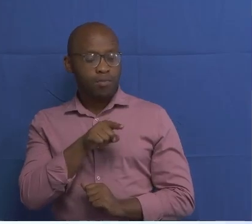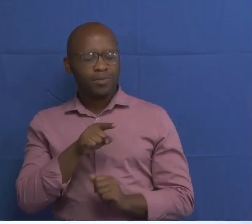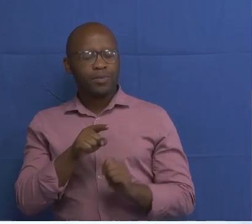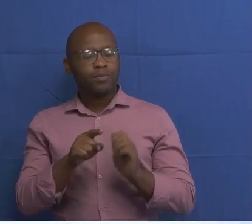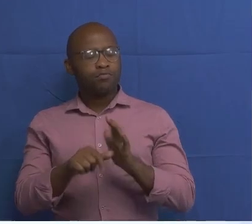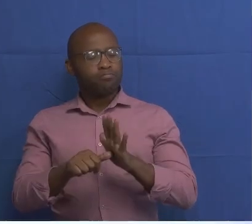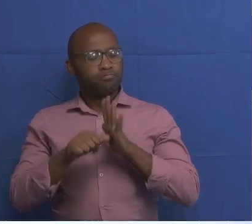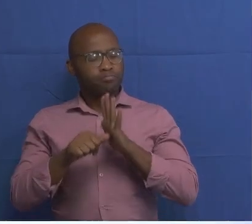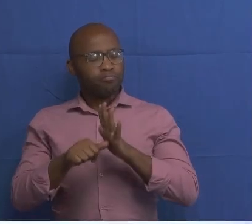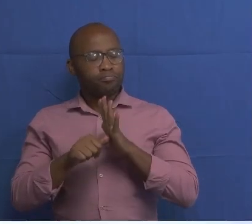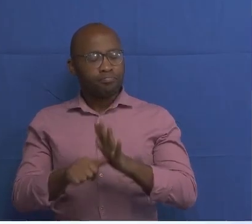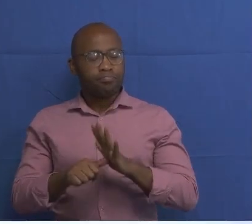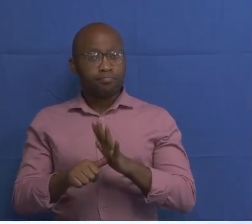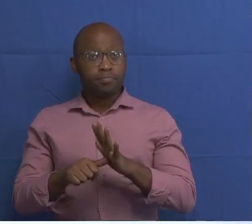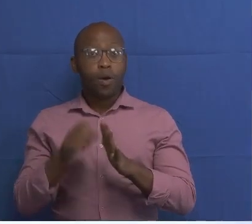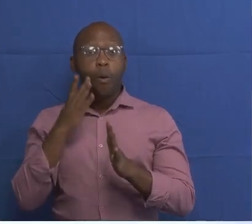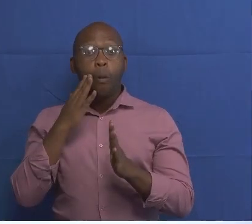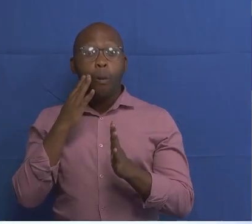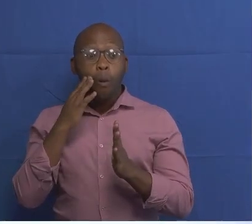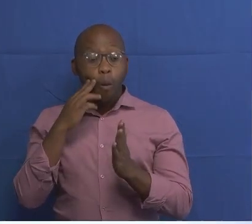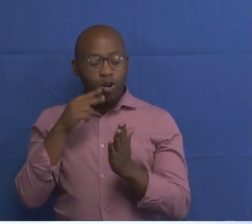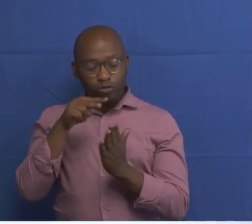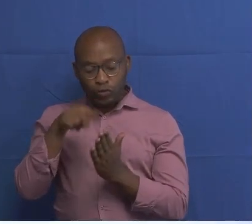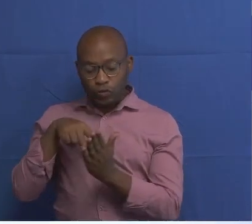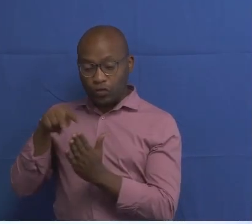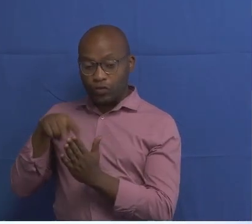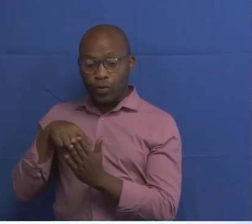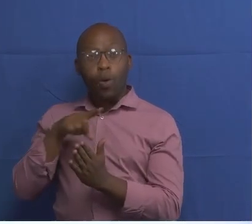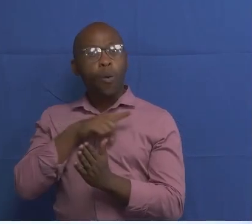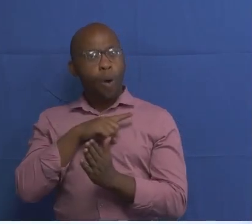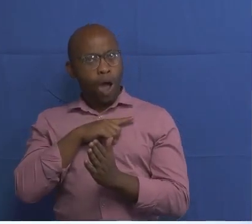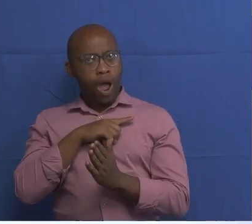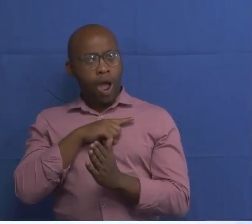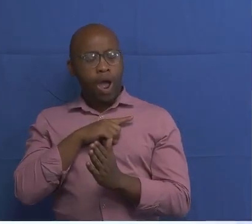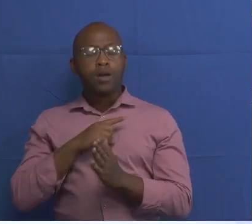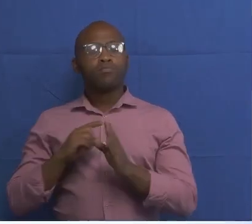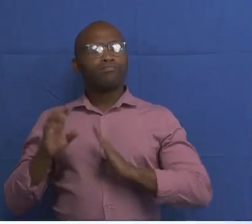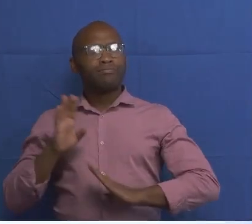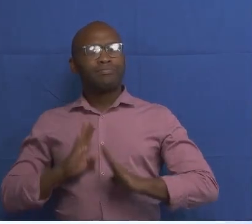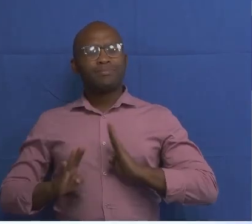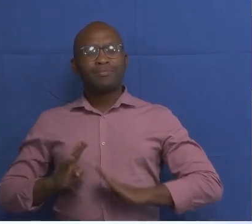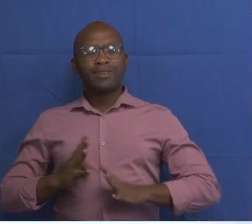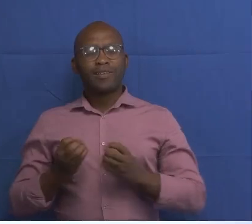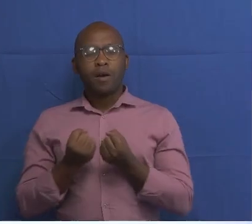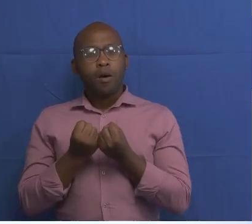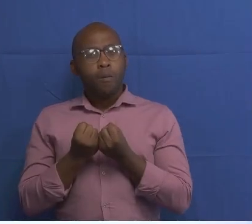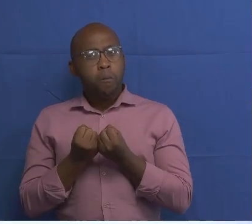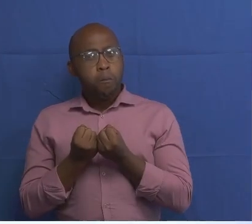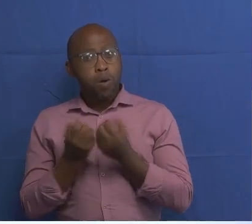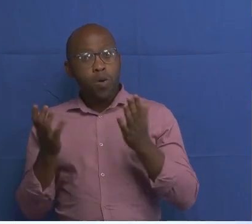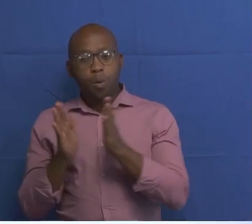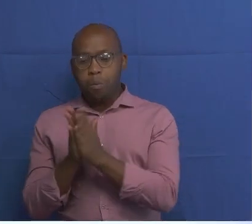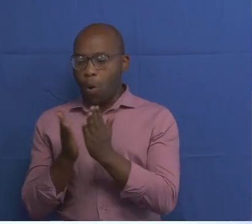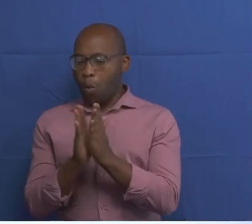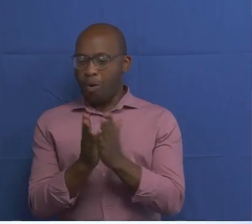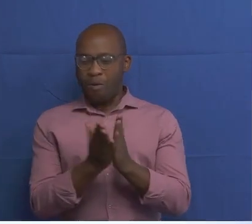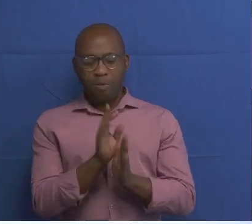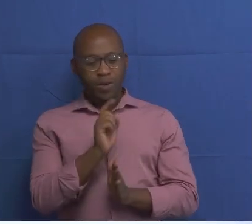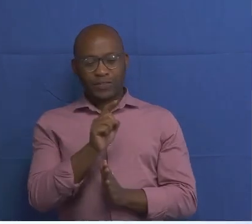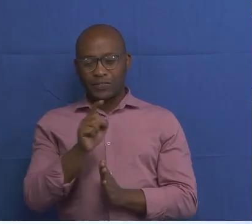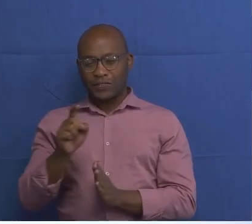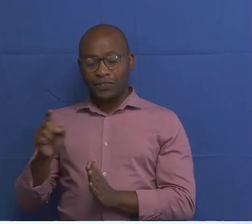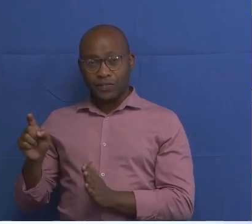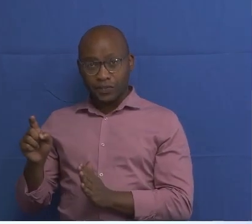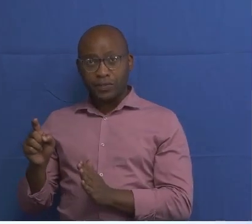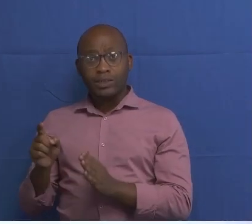we are studying, because remember, in life sciences, we use a lot of different textbooks, we use a lot of different study guides. Sometimes they